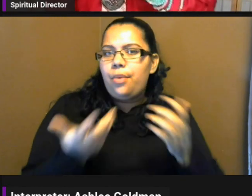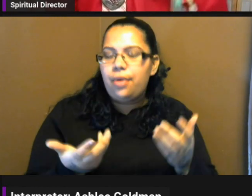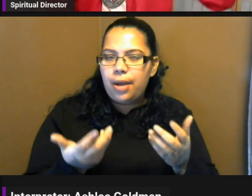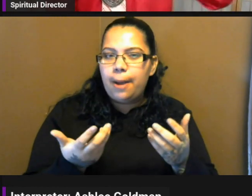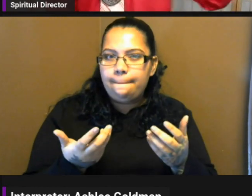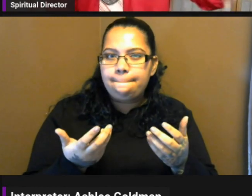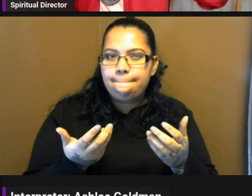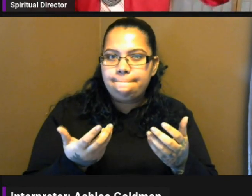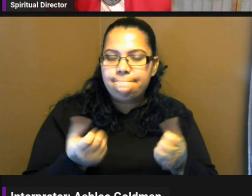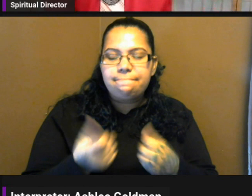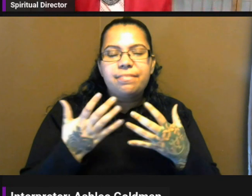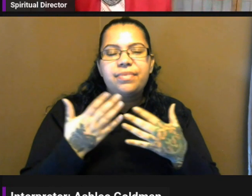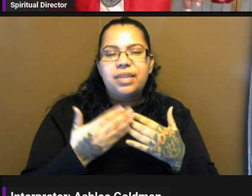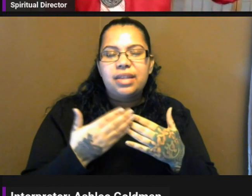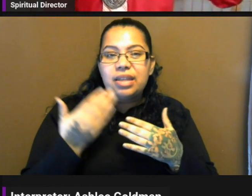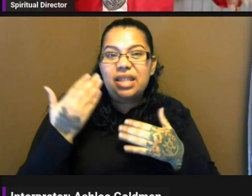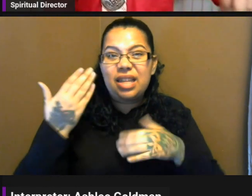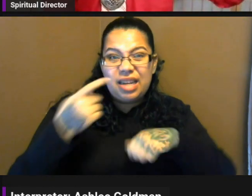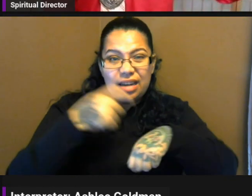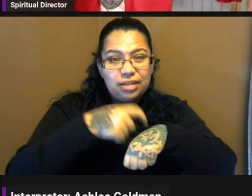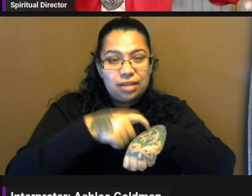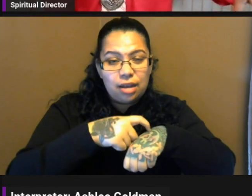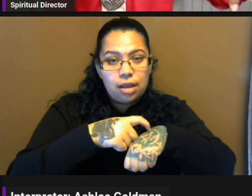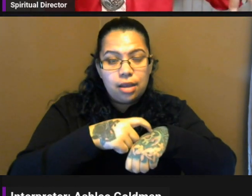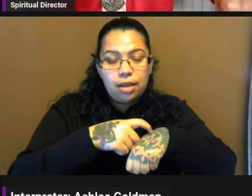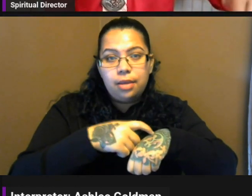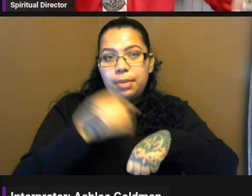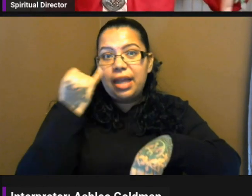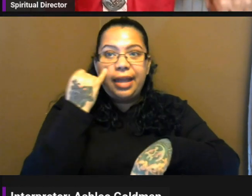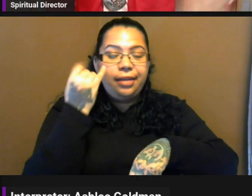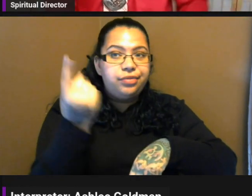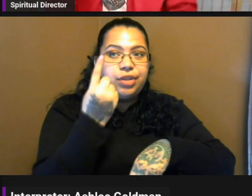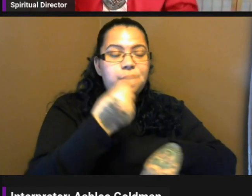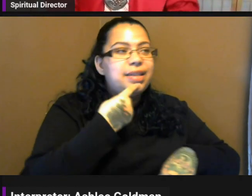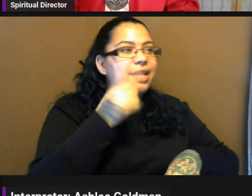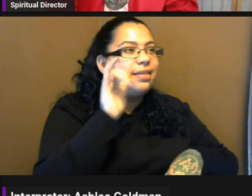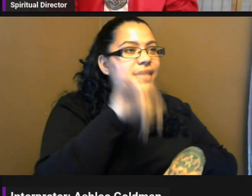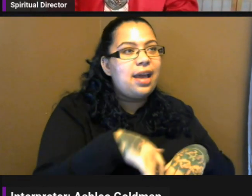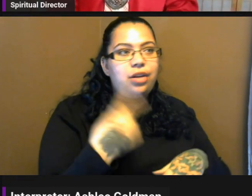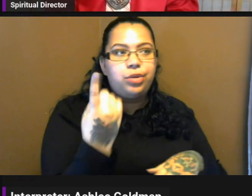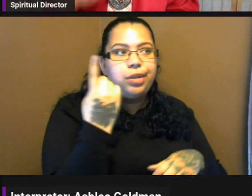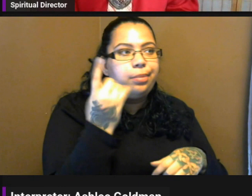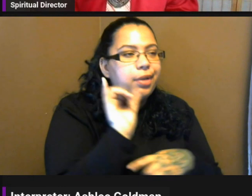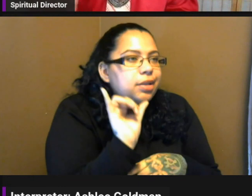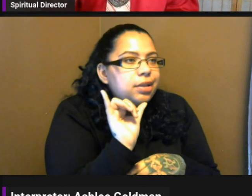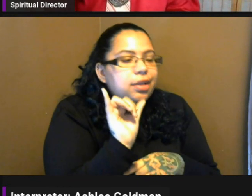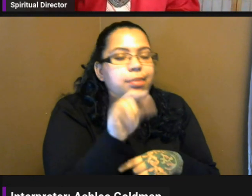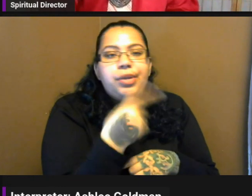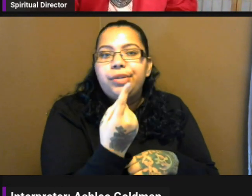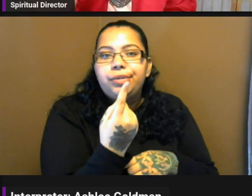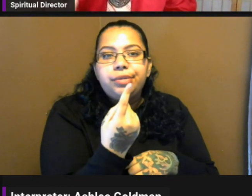much, in fact, that the next time that or something like that is said or done, I